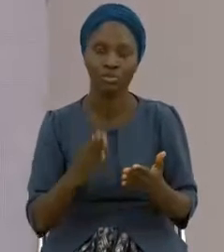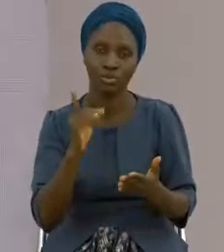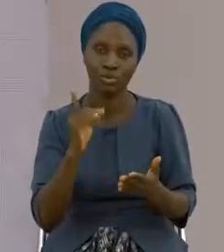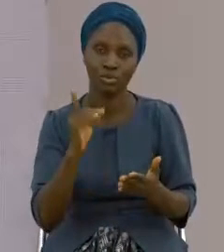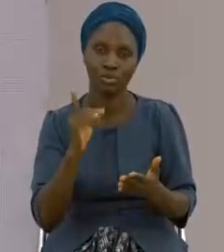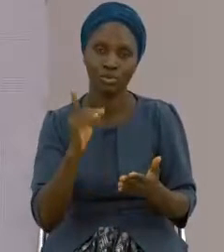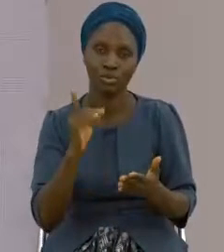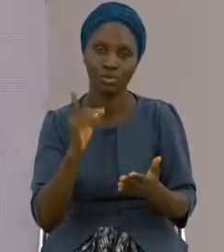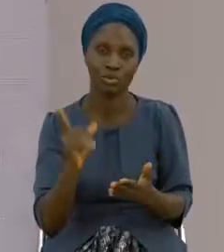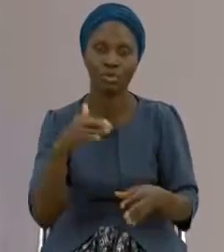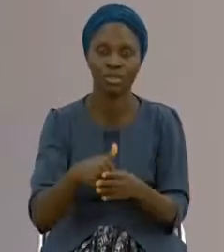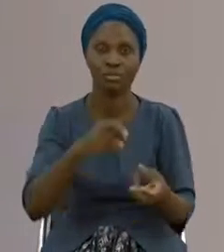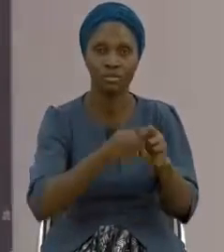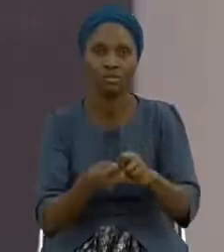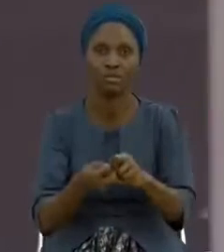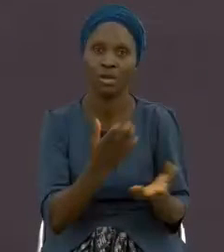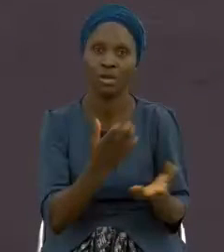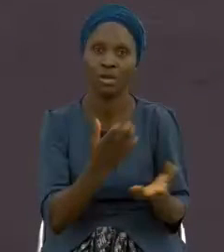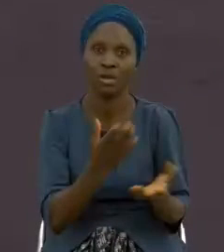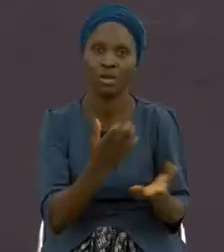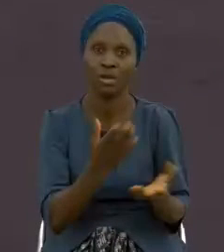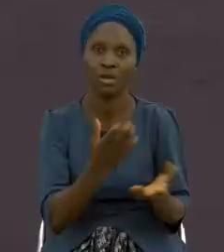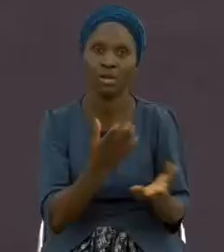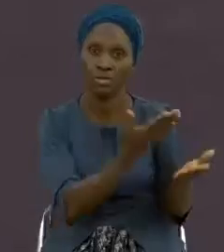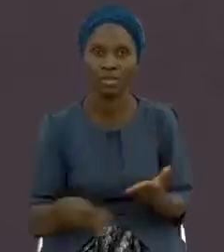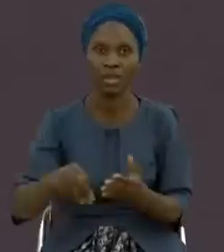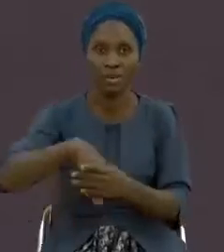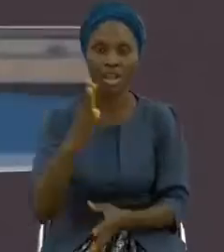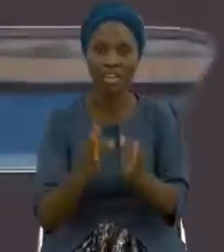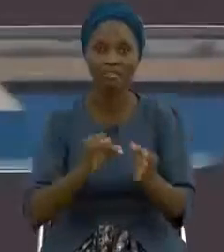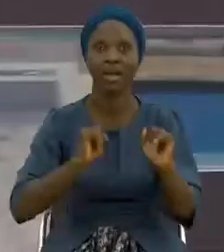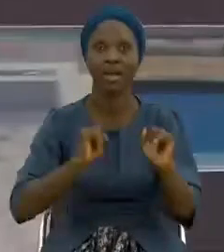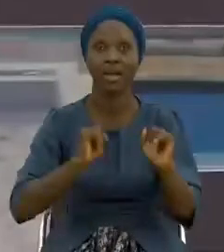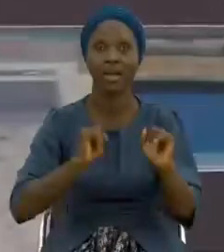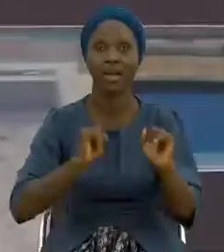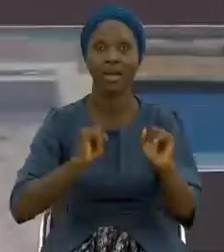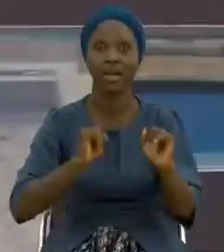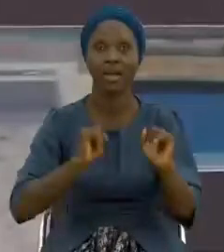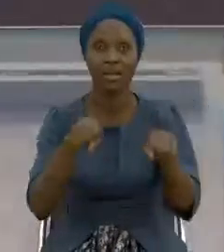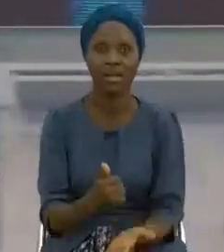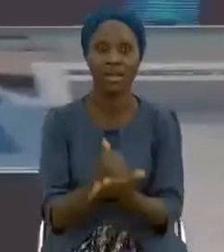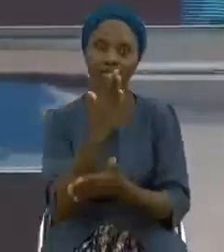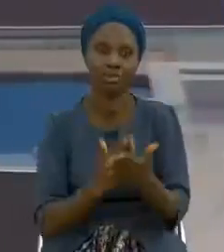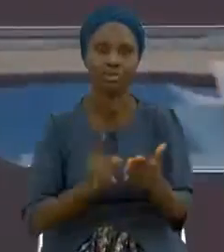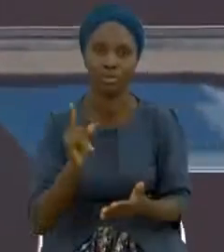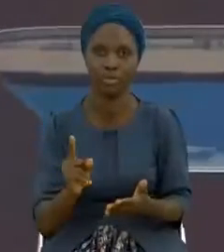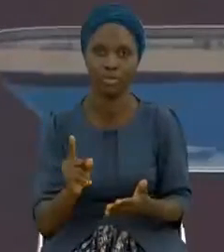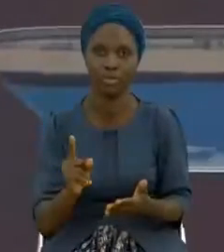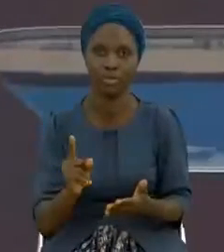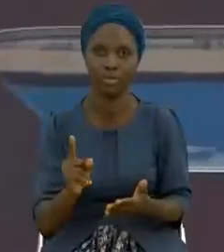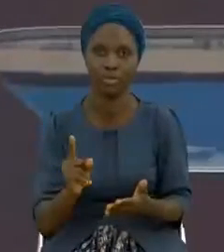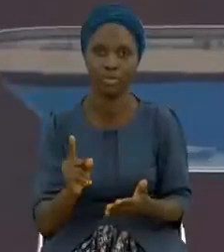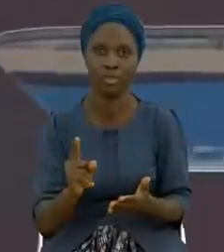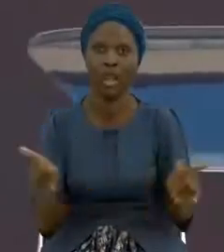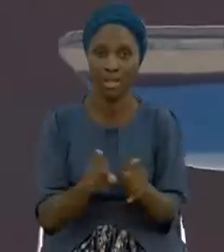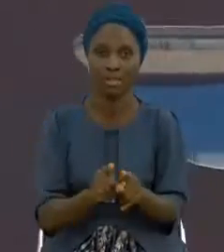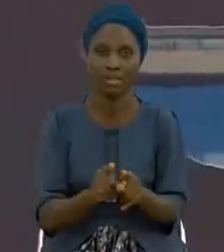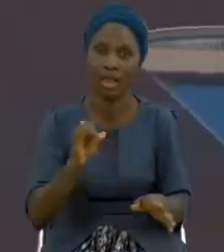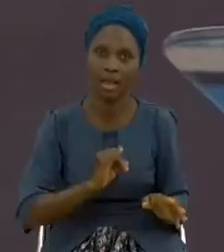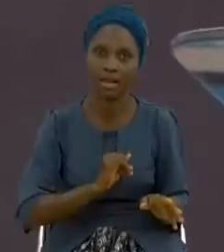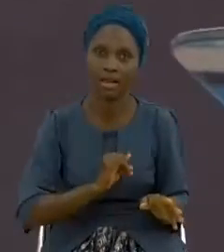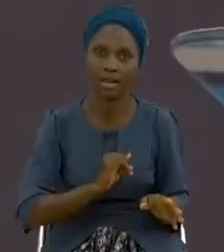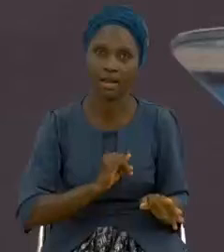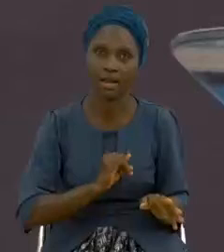If I can help somebody as I journey along,